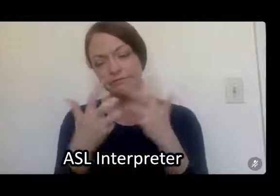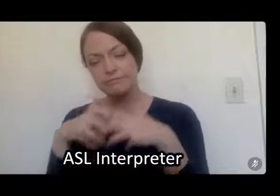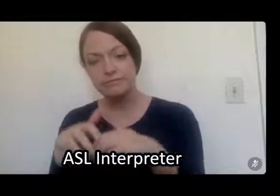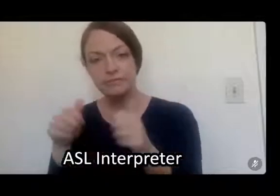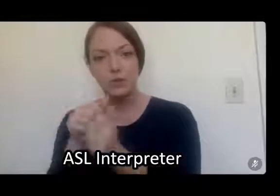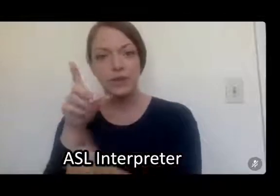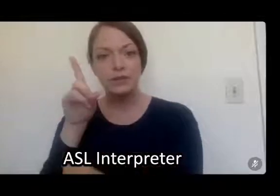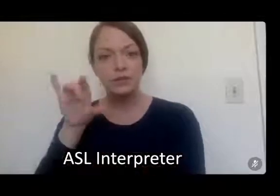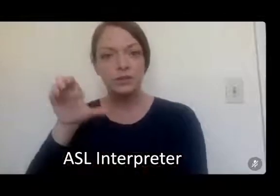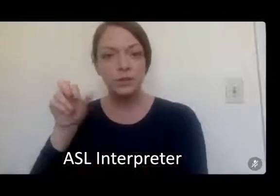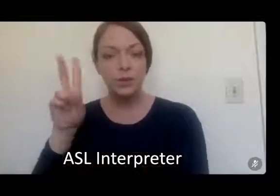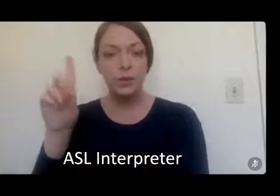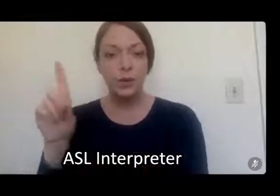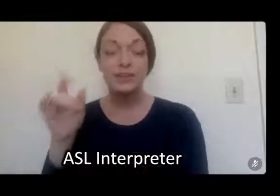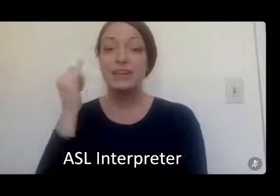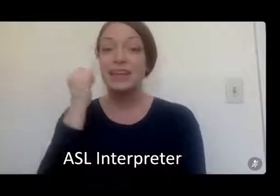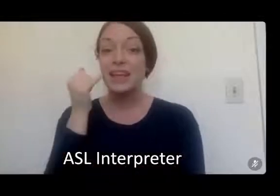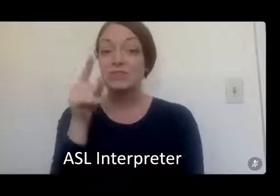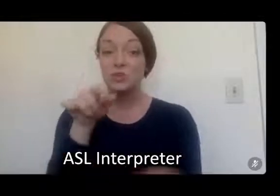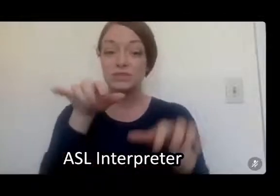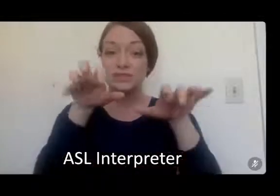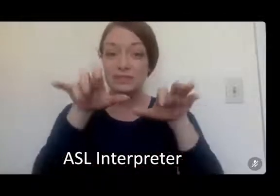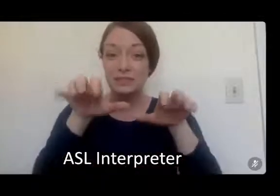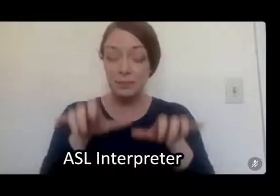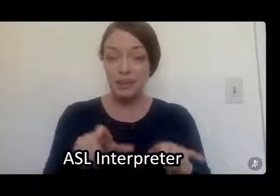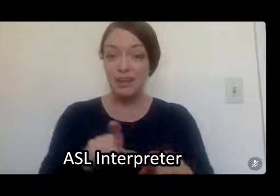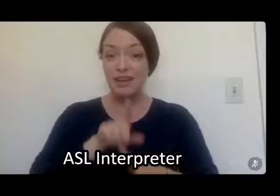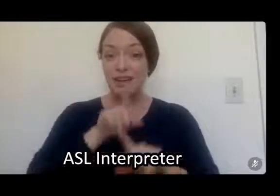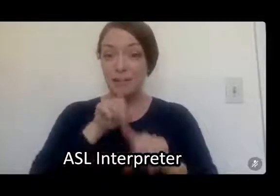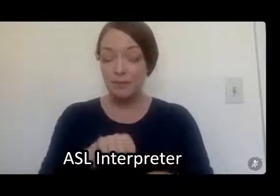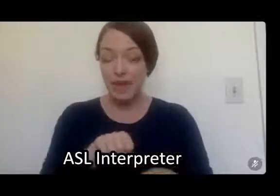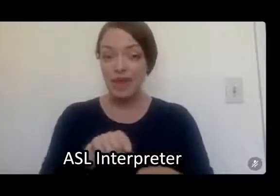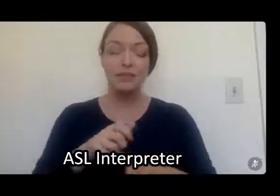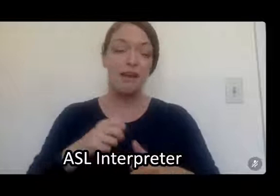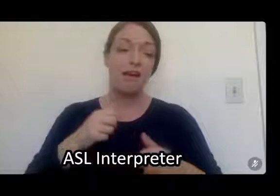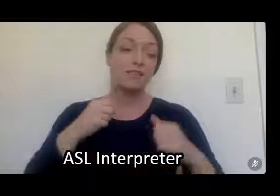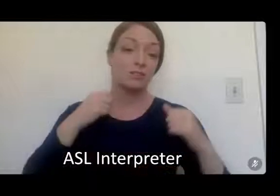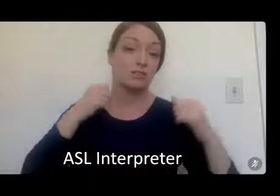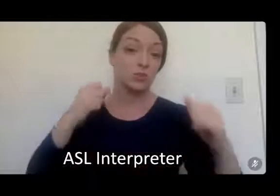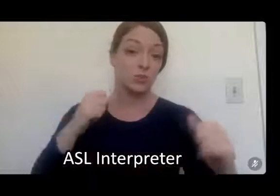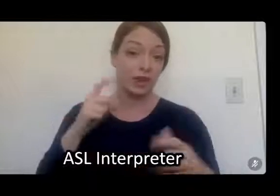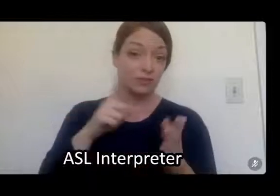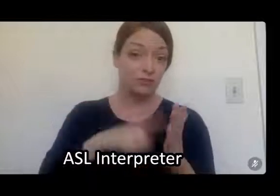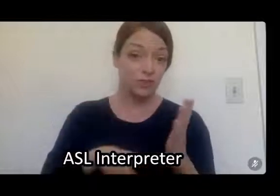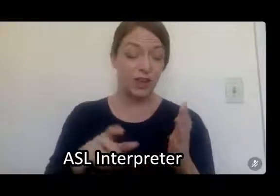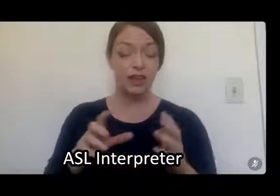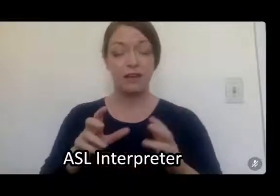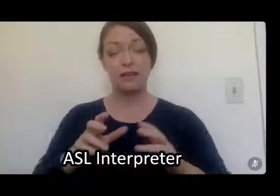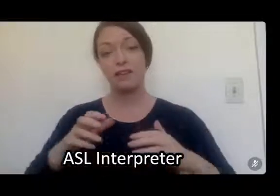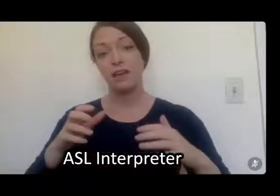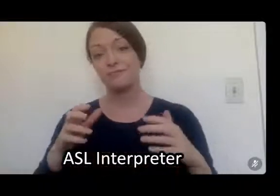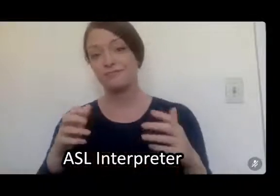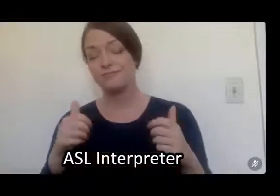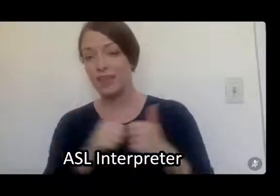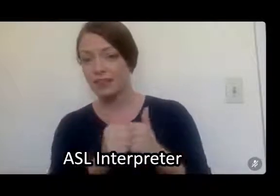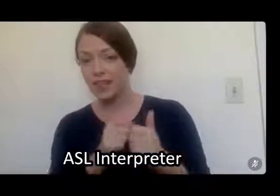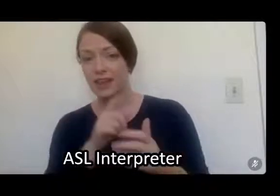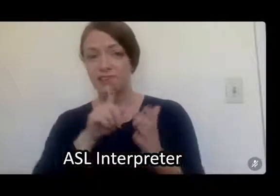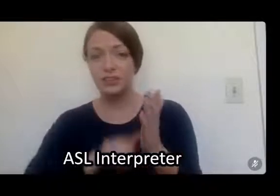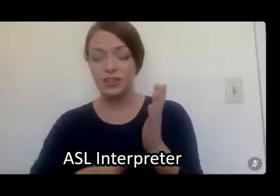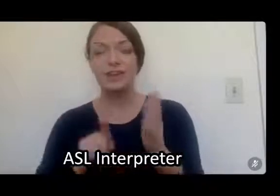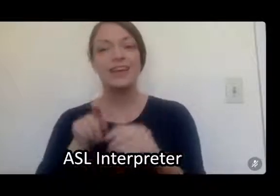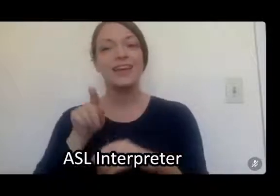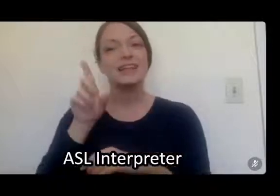type in a command to do a strength check or an athletics check or an attack, Discord will automatically take